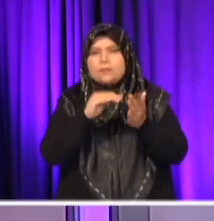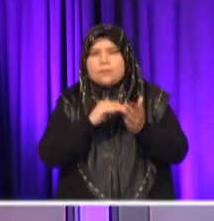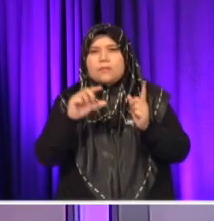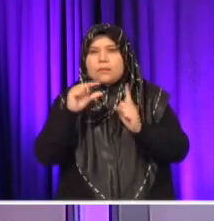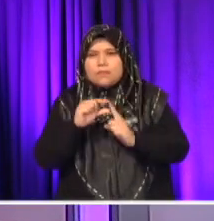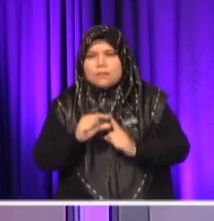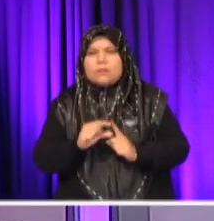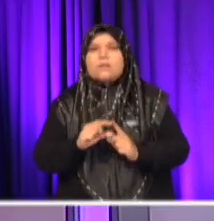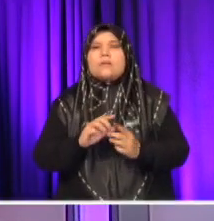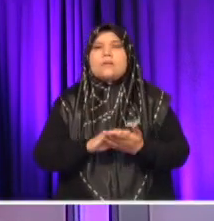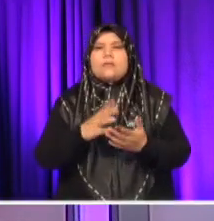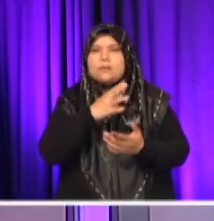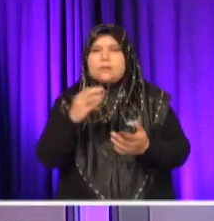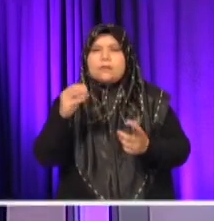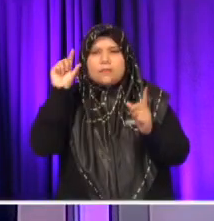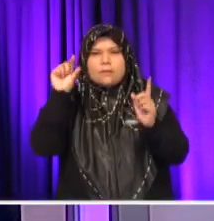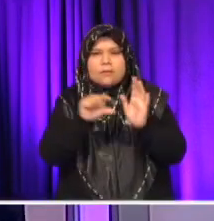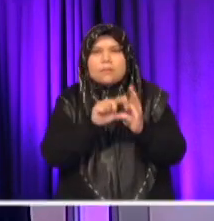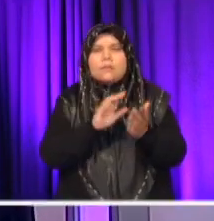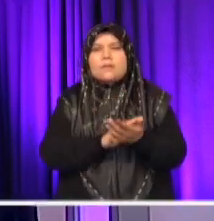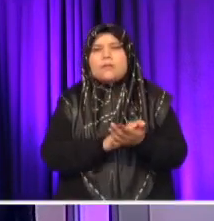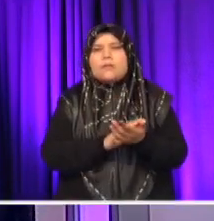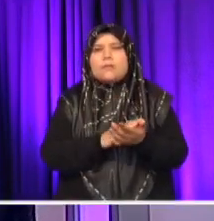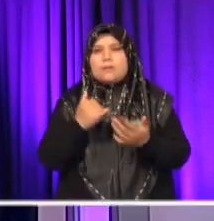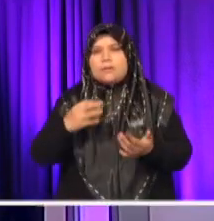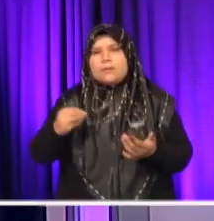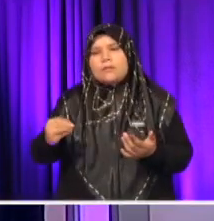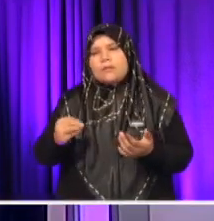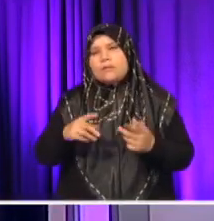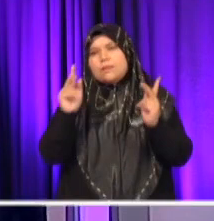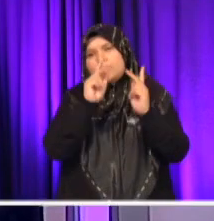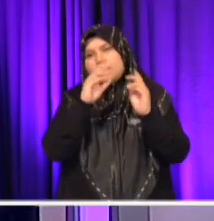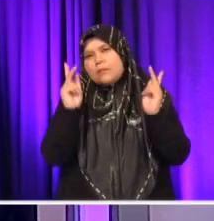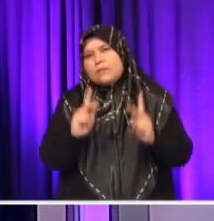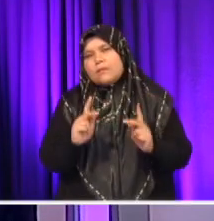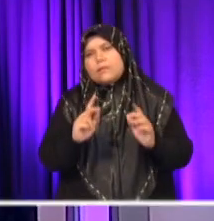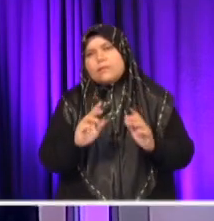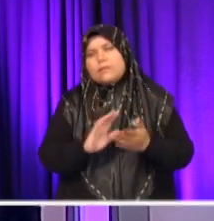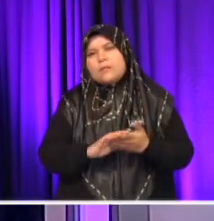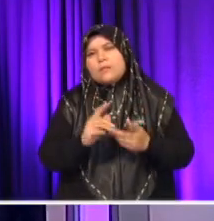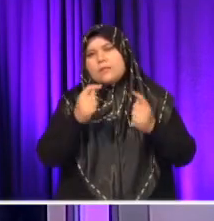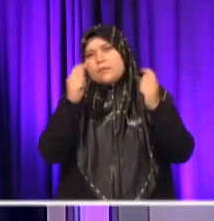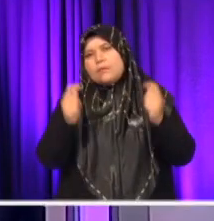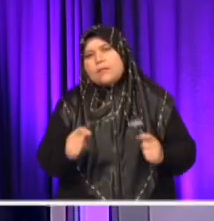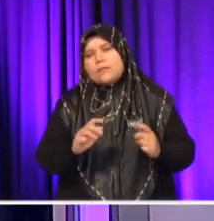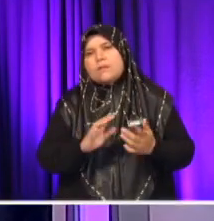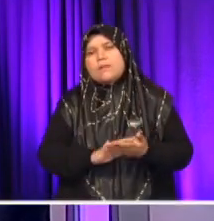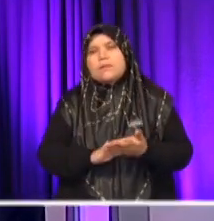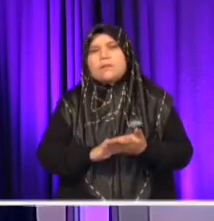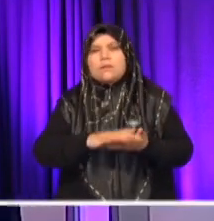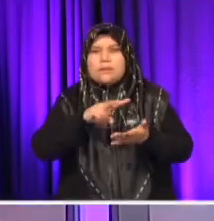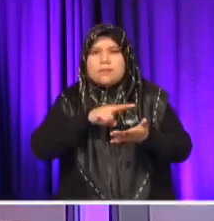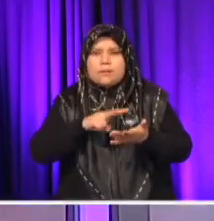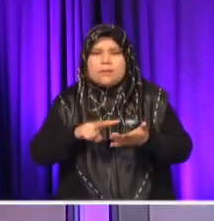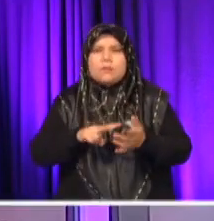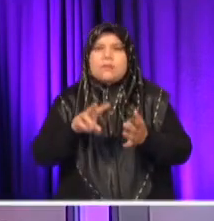text for part 3, okay? Understood. So here, again, students are, being tested to see to test on their comprehension, to